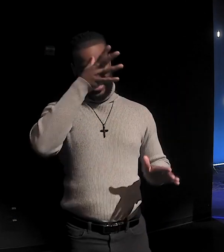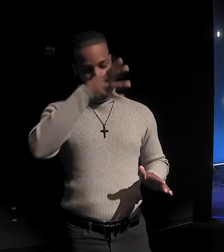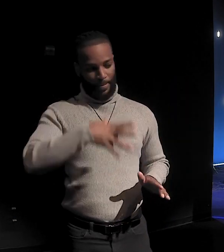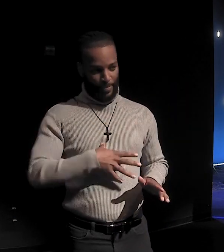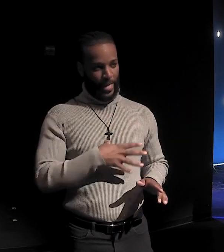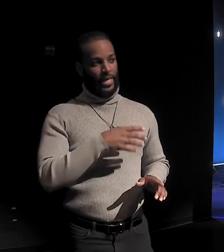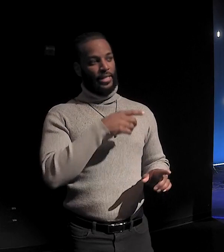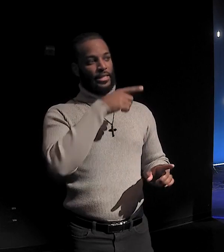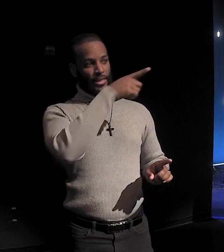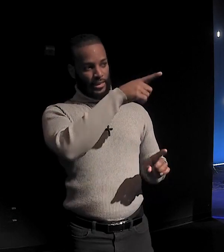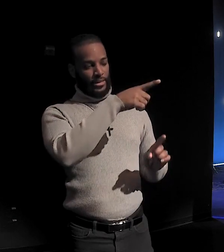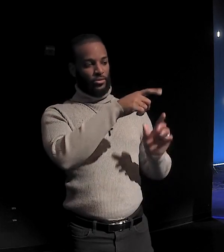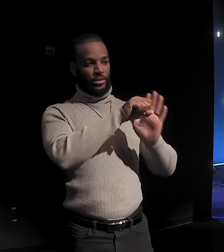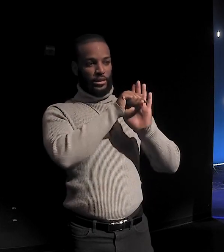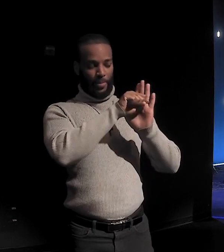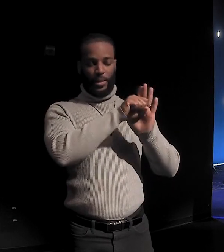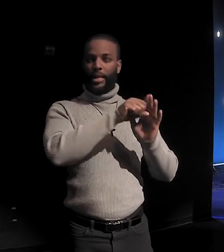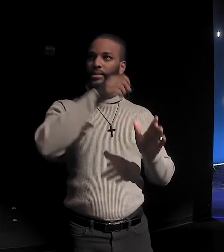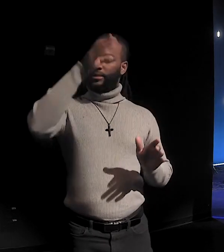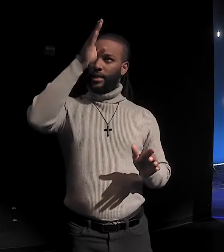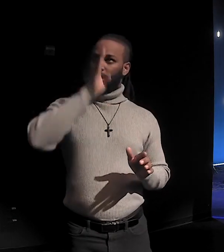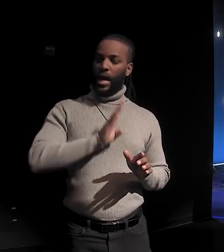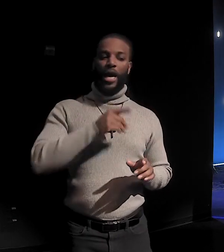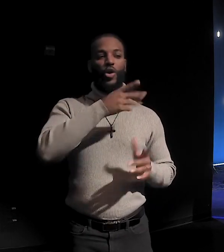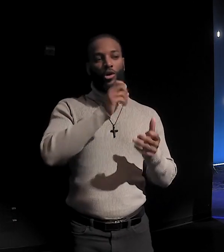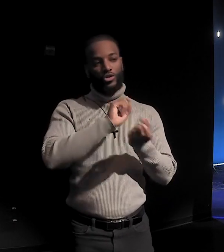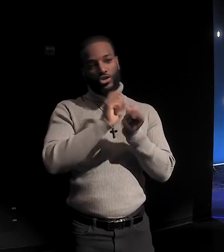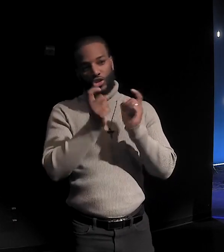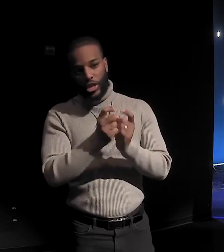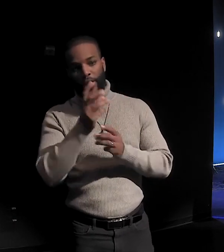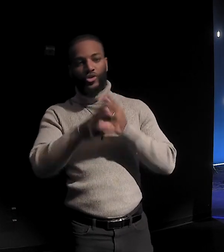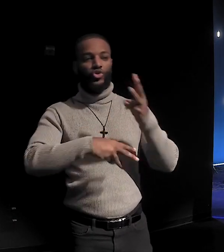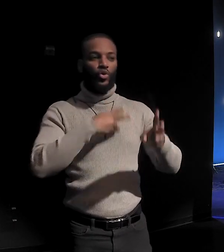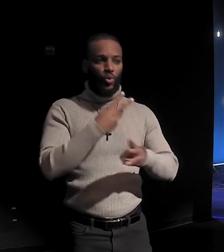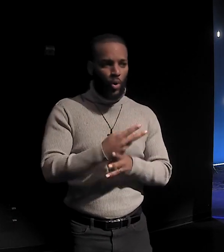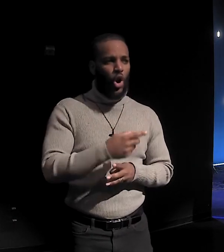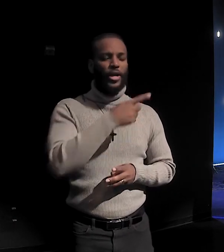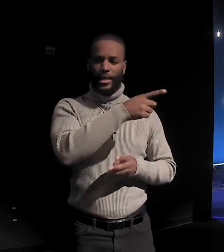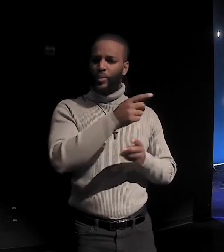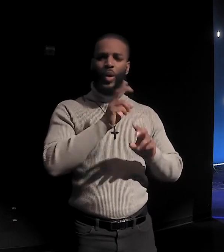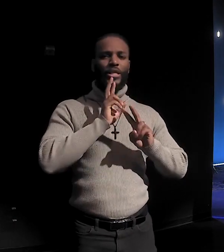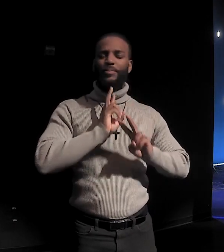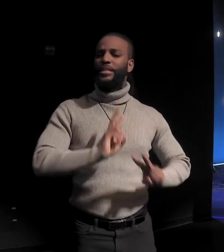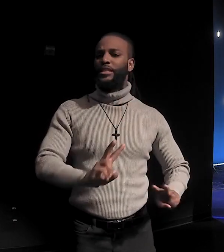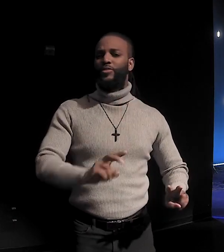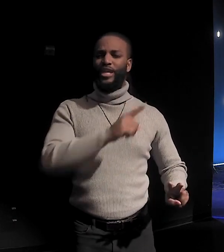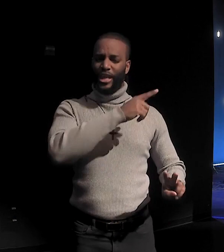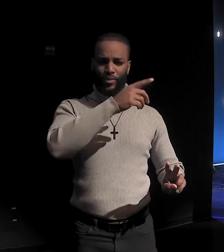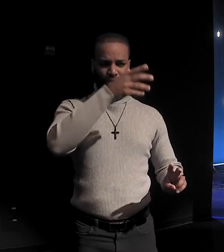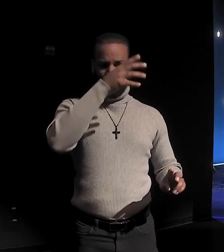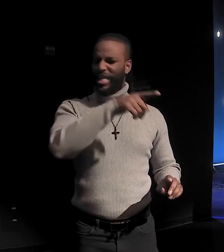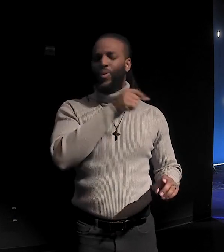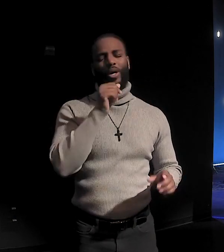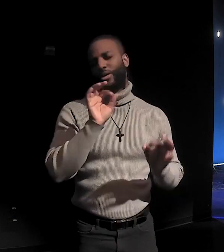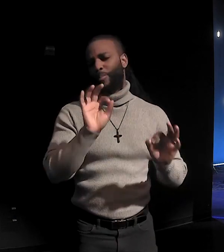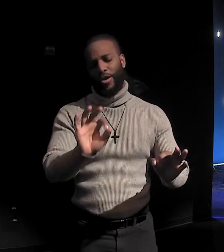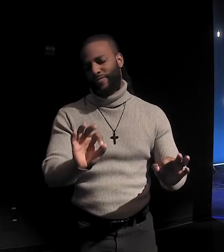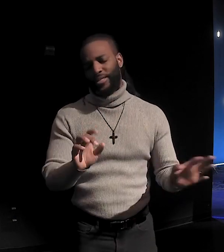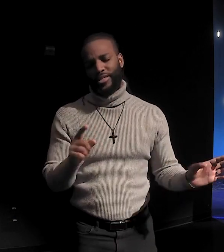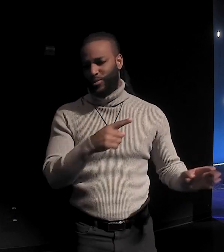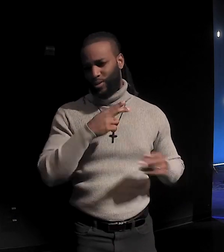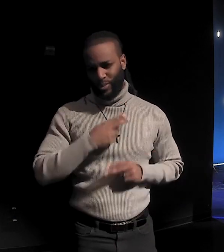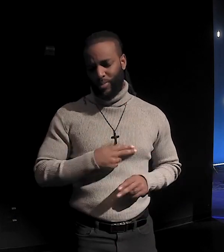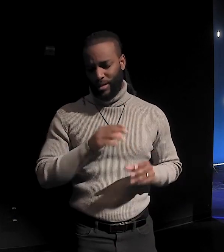for. He wanted to end racism and bring about change in the world, and he did it through peaceful change. He was a man, he wasn't perfect, he was a man like